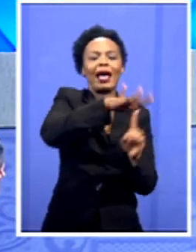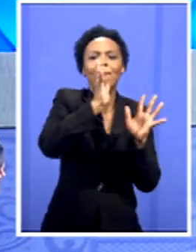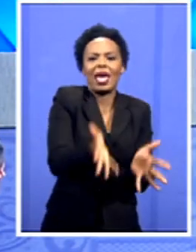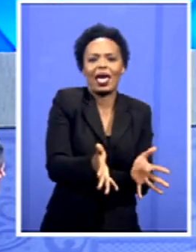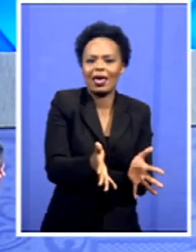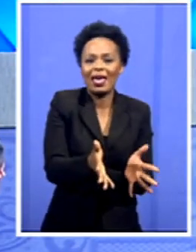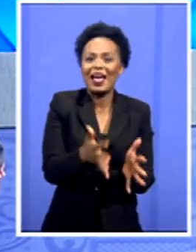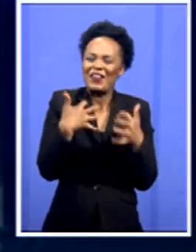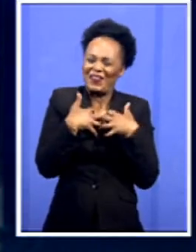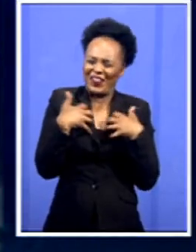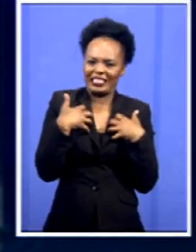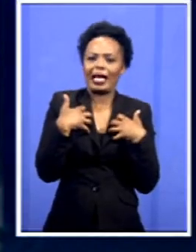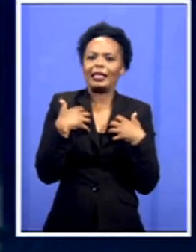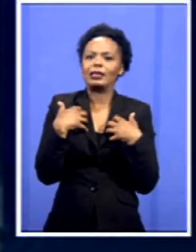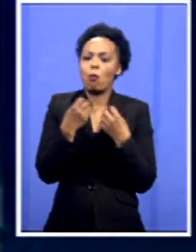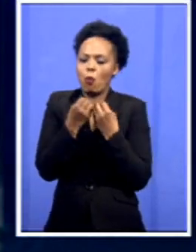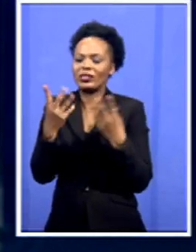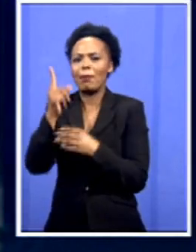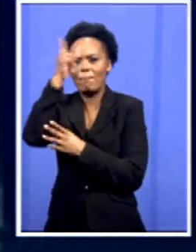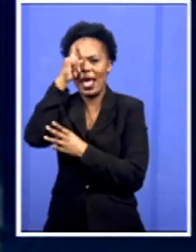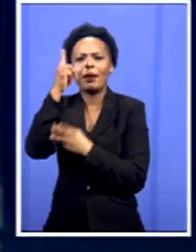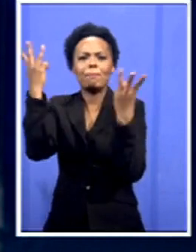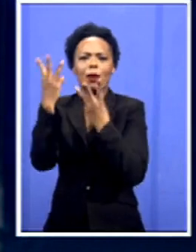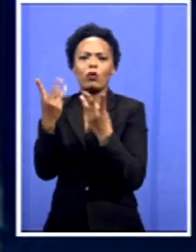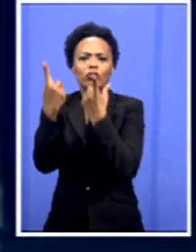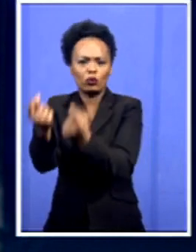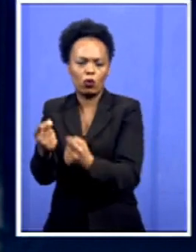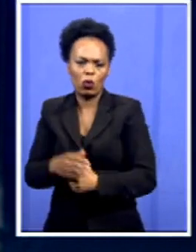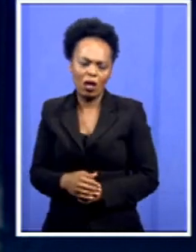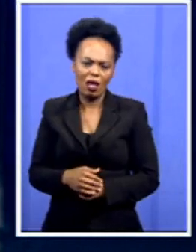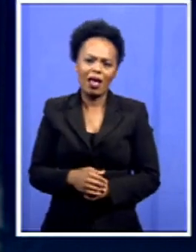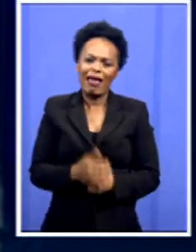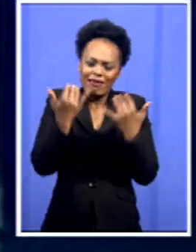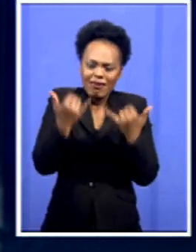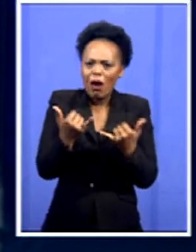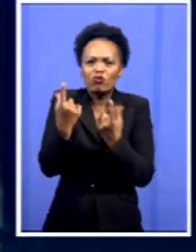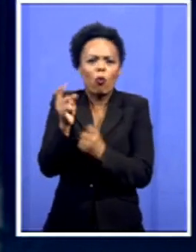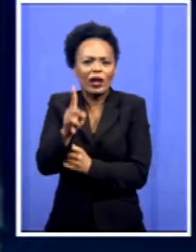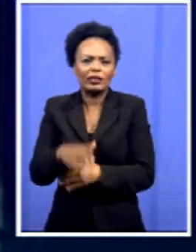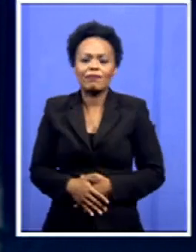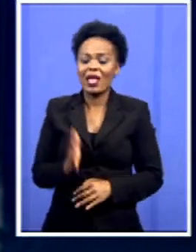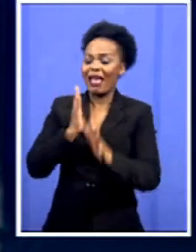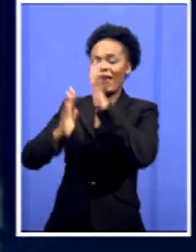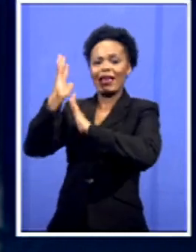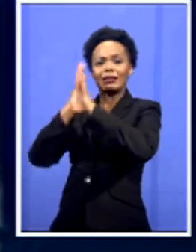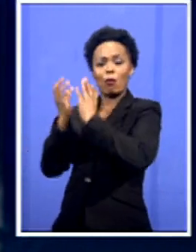the frustrated black majority do? And if you can check in our history, most of